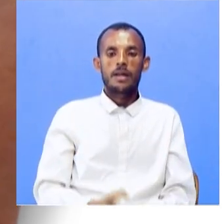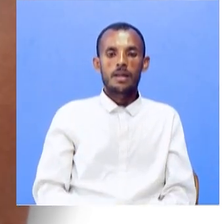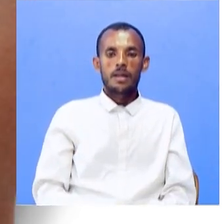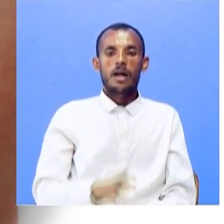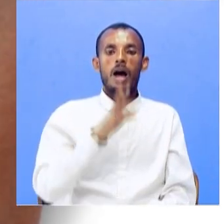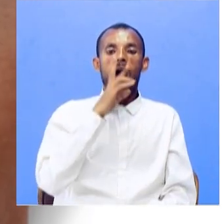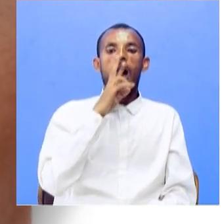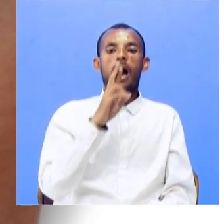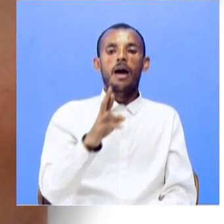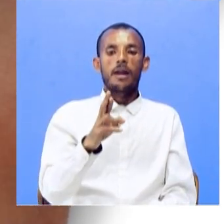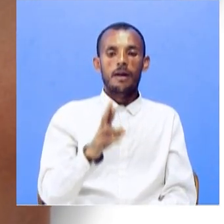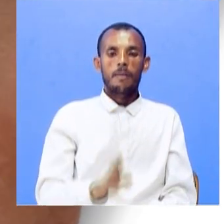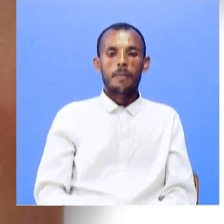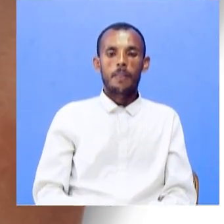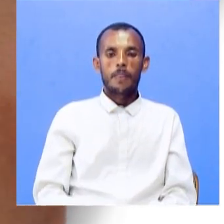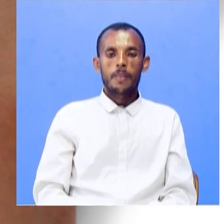are